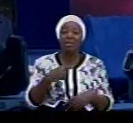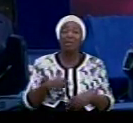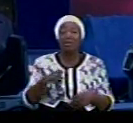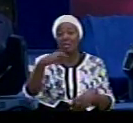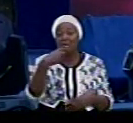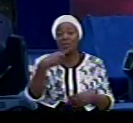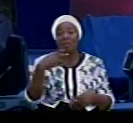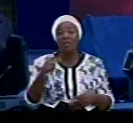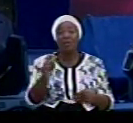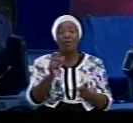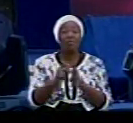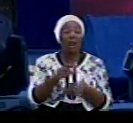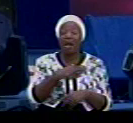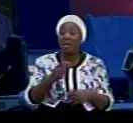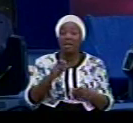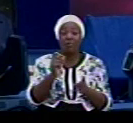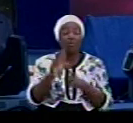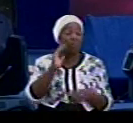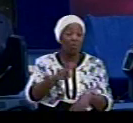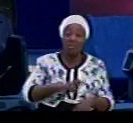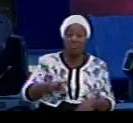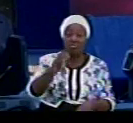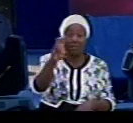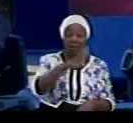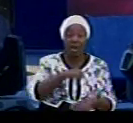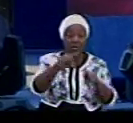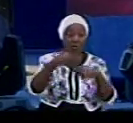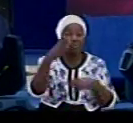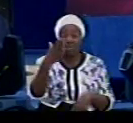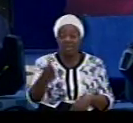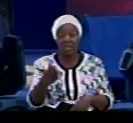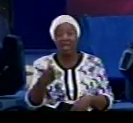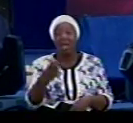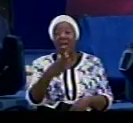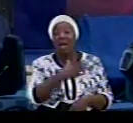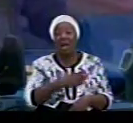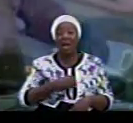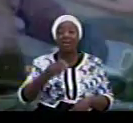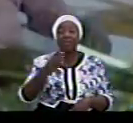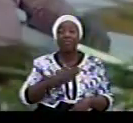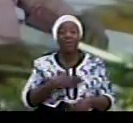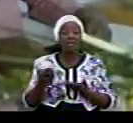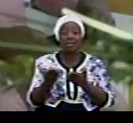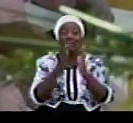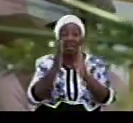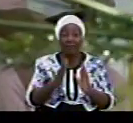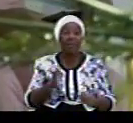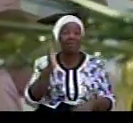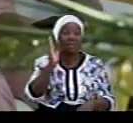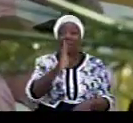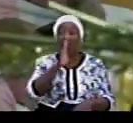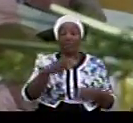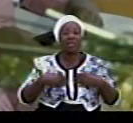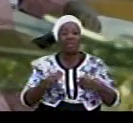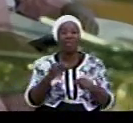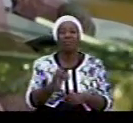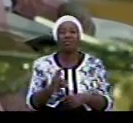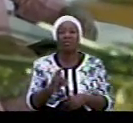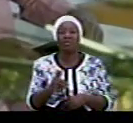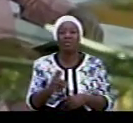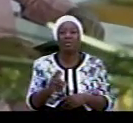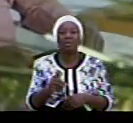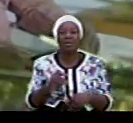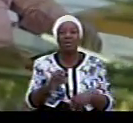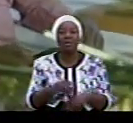the word will travel and go there, and my servant shall be healed.